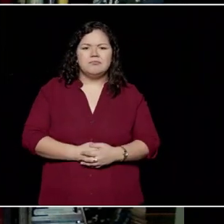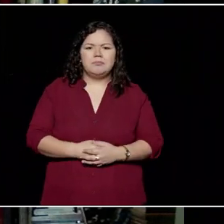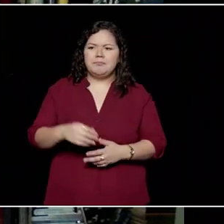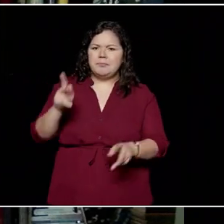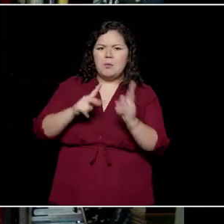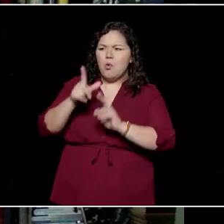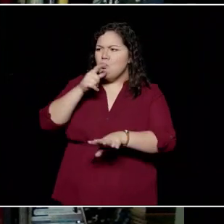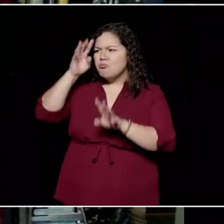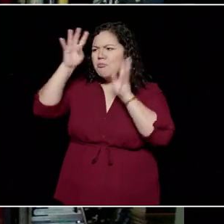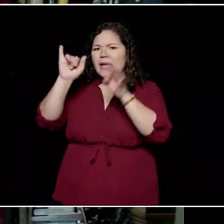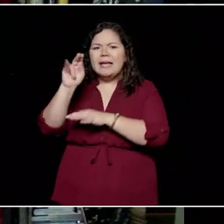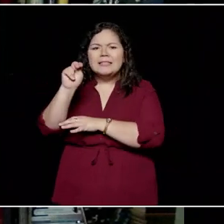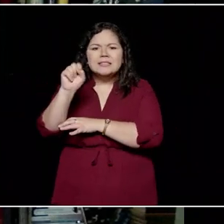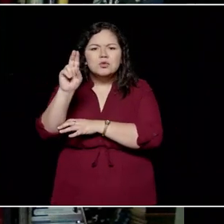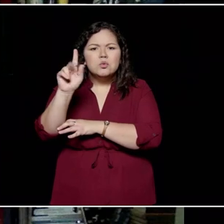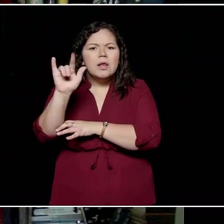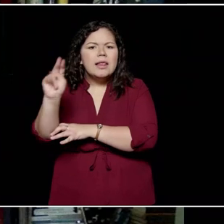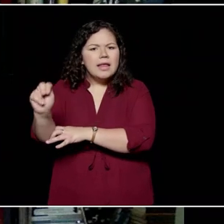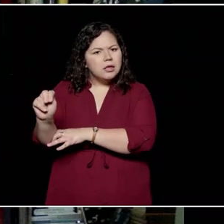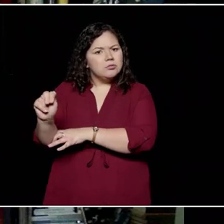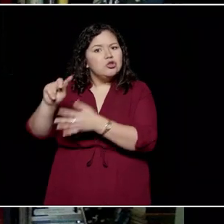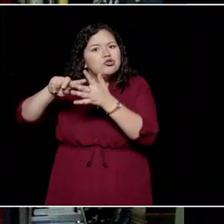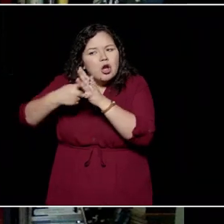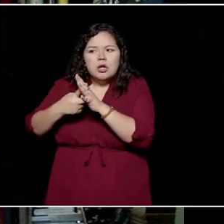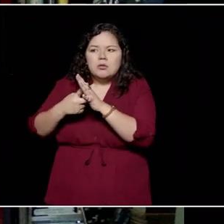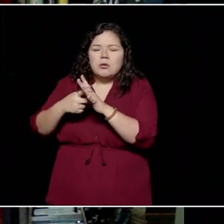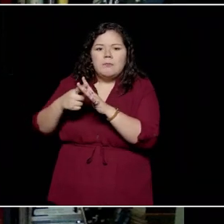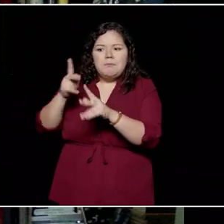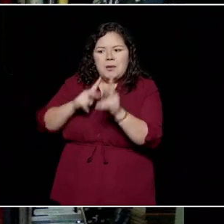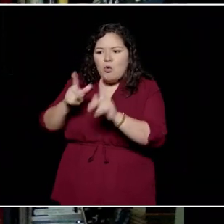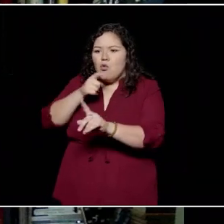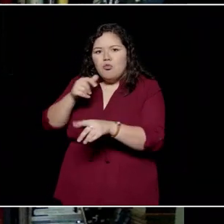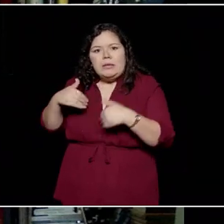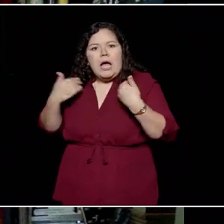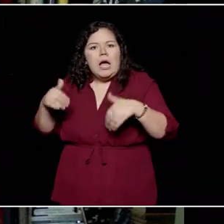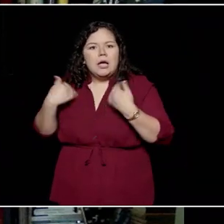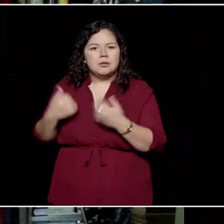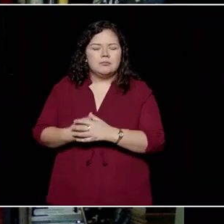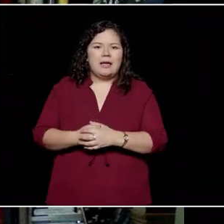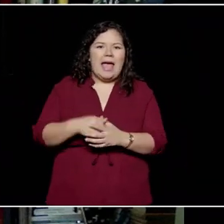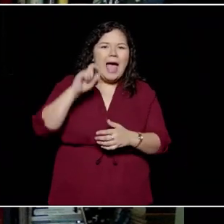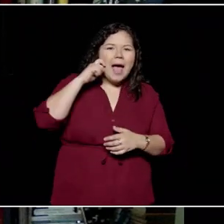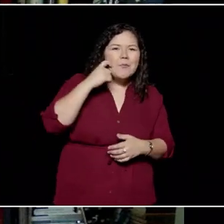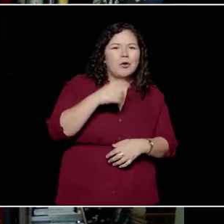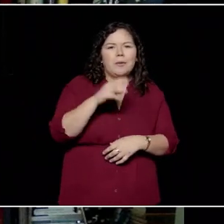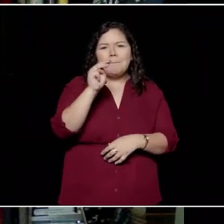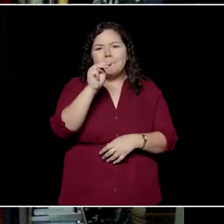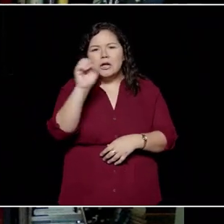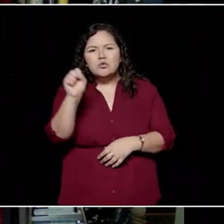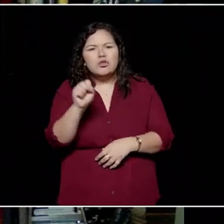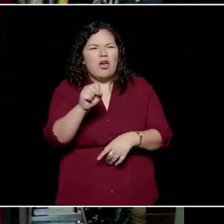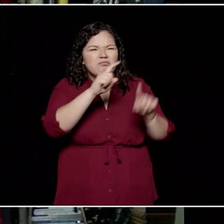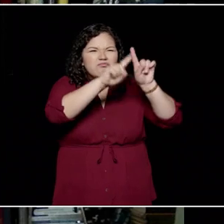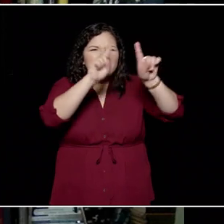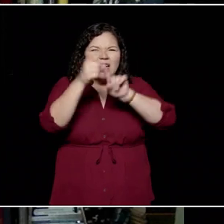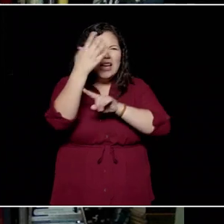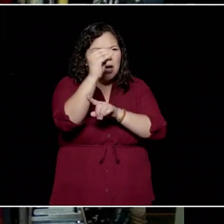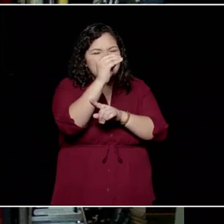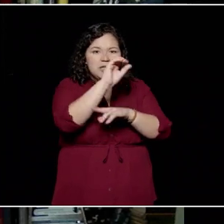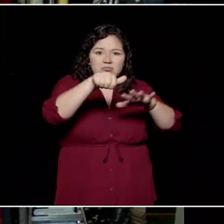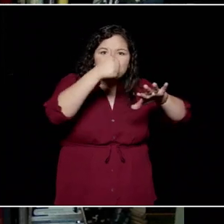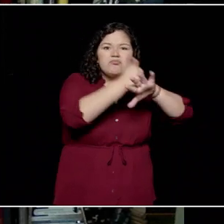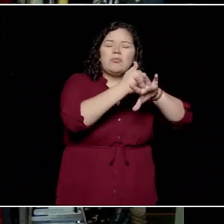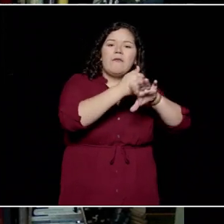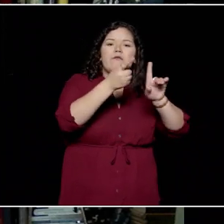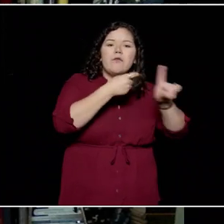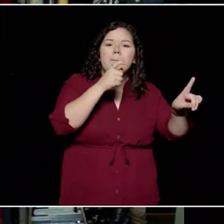in their 20s. Microsoft and Apple, founded by 20-somethings. Marie Curie had their first breakthroughs on proving atoms